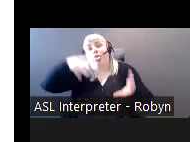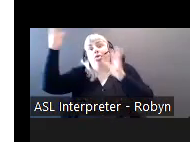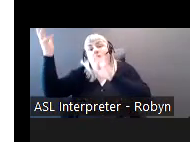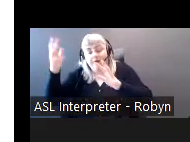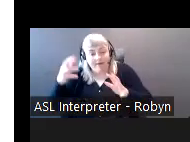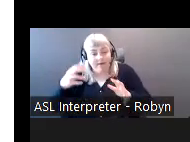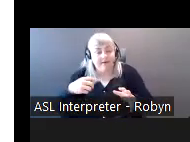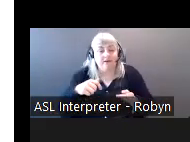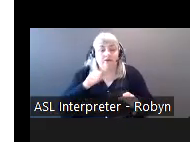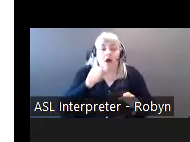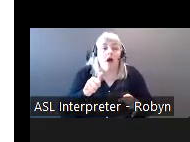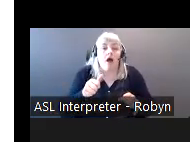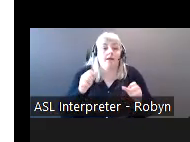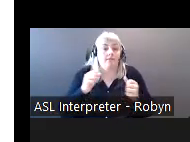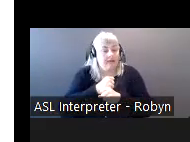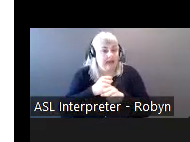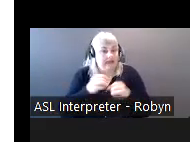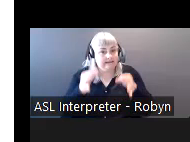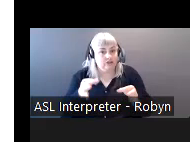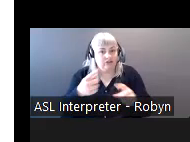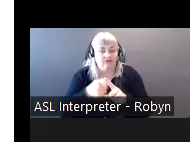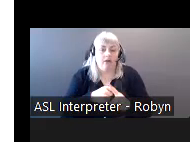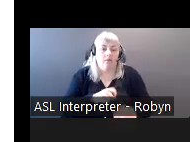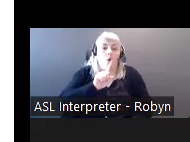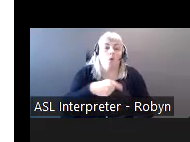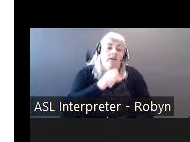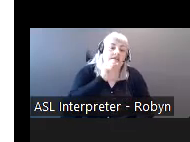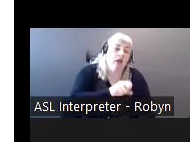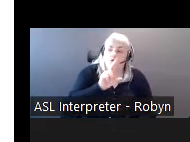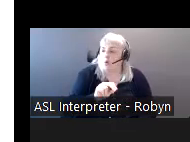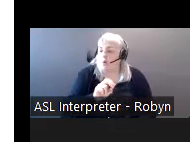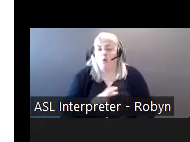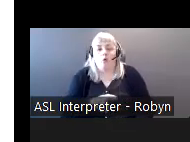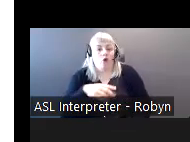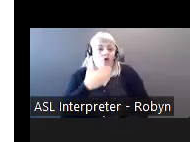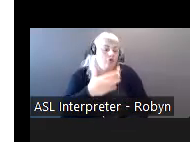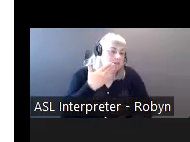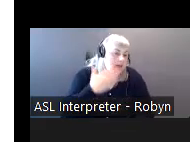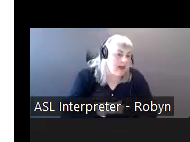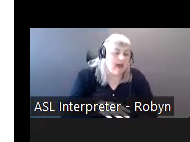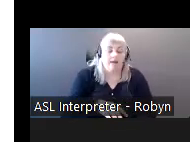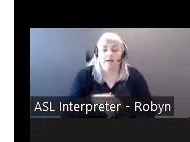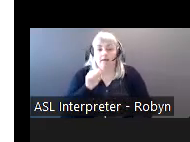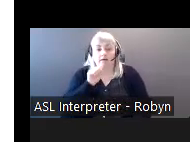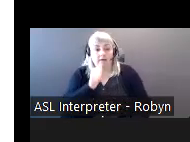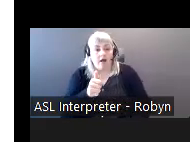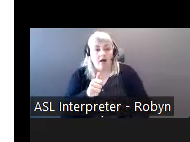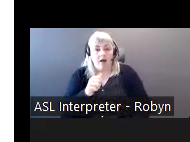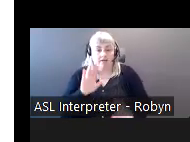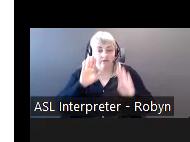binaries. We're not making decisions out of that hyper aroused or hypo aroused state.